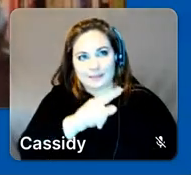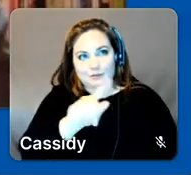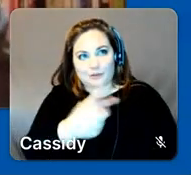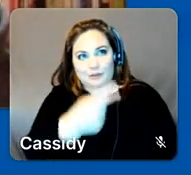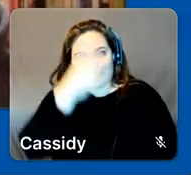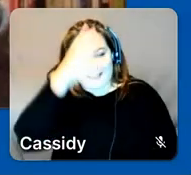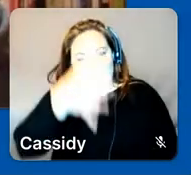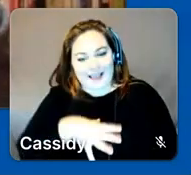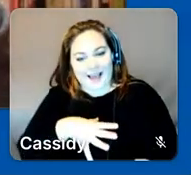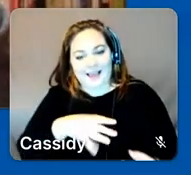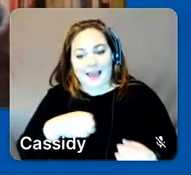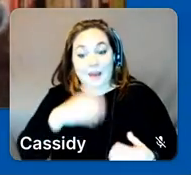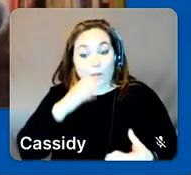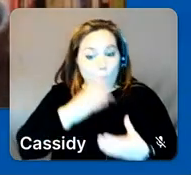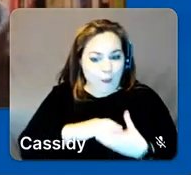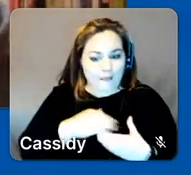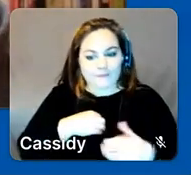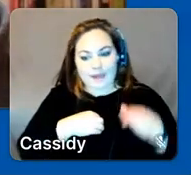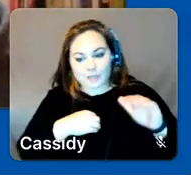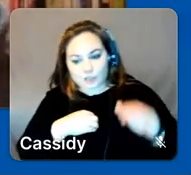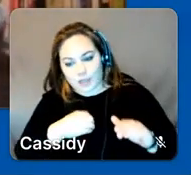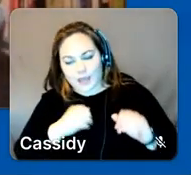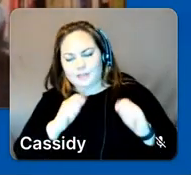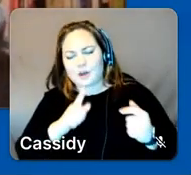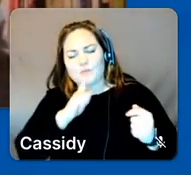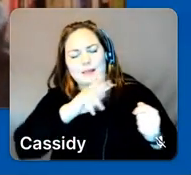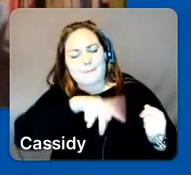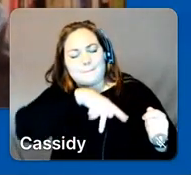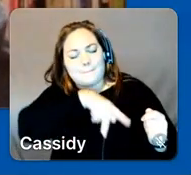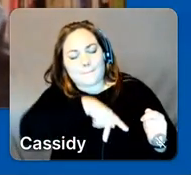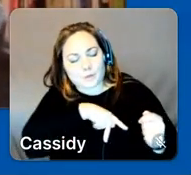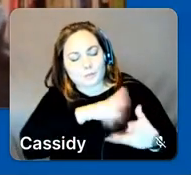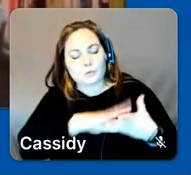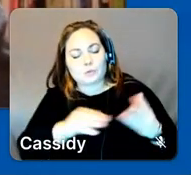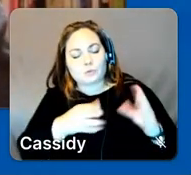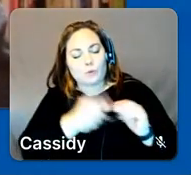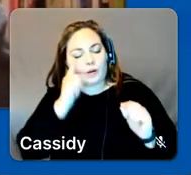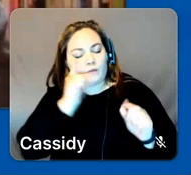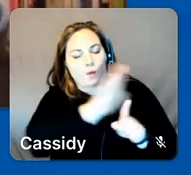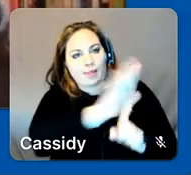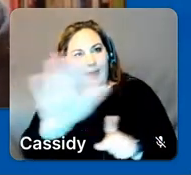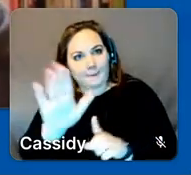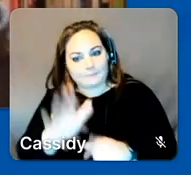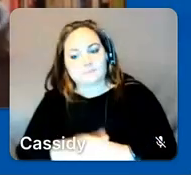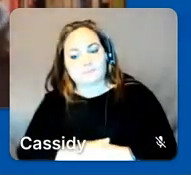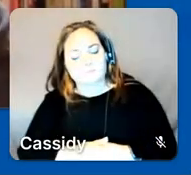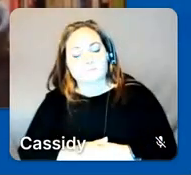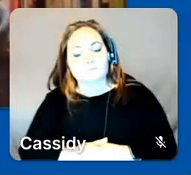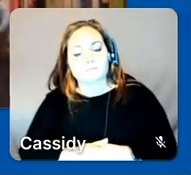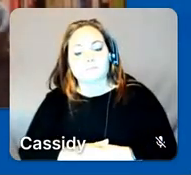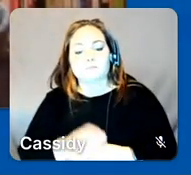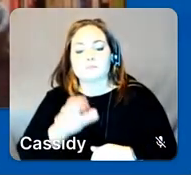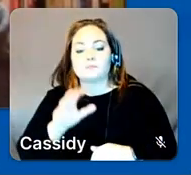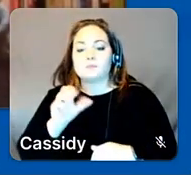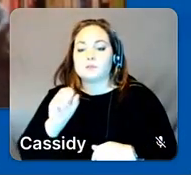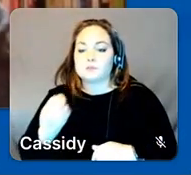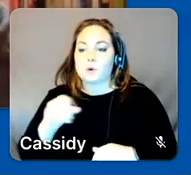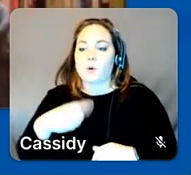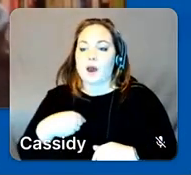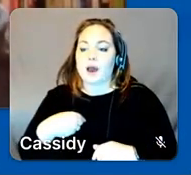child. And this is all very personal and very real for them. And so I found that it was